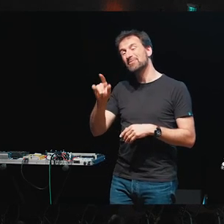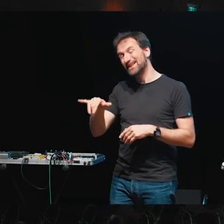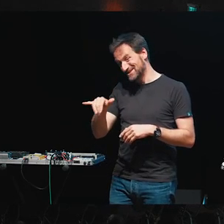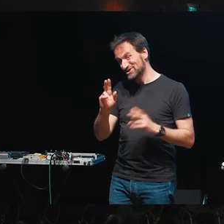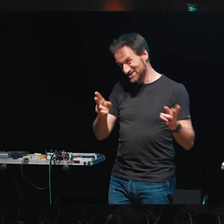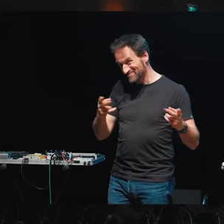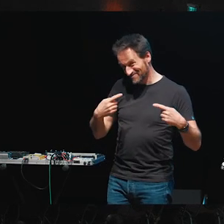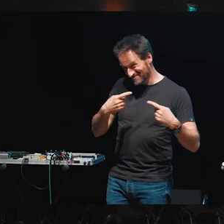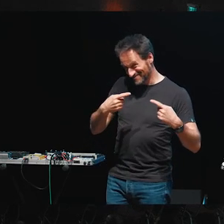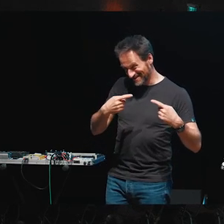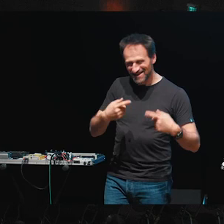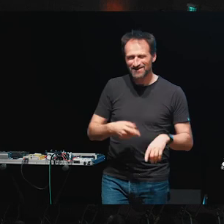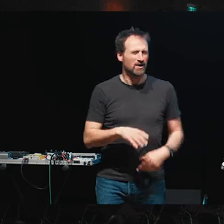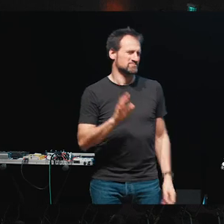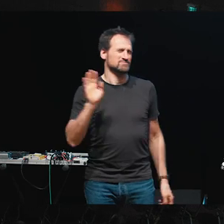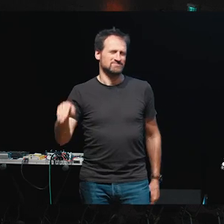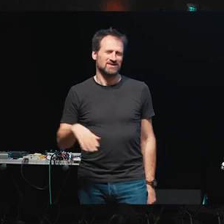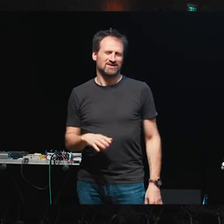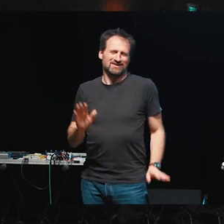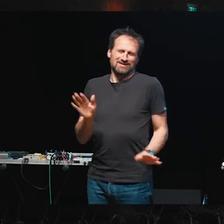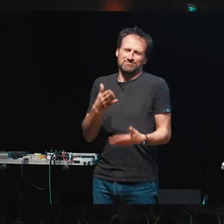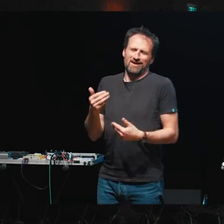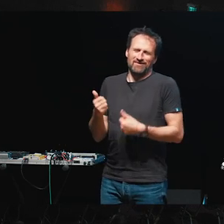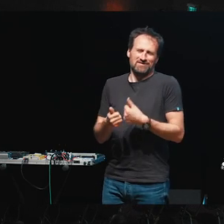I mean, there's no competition.